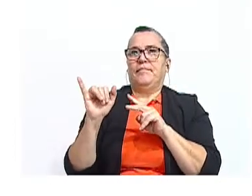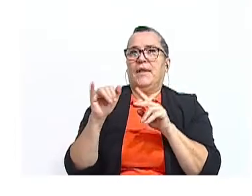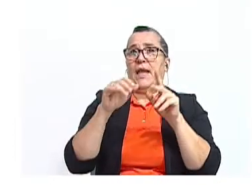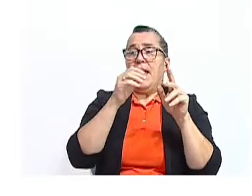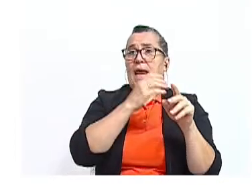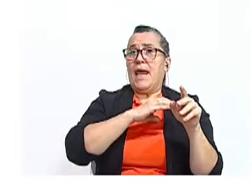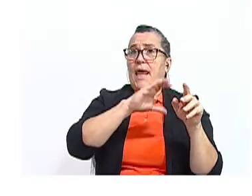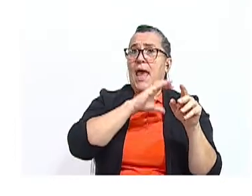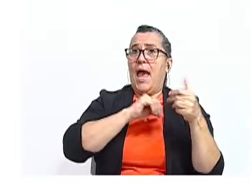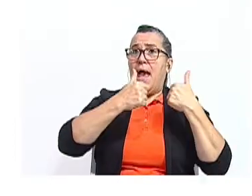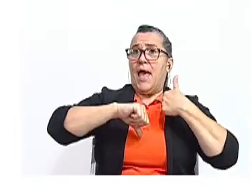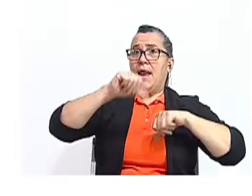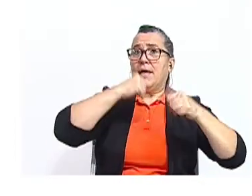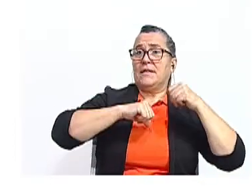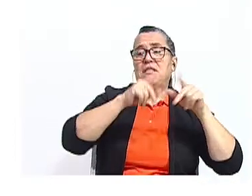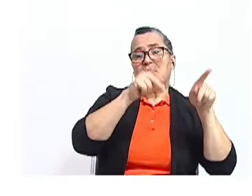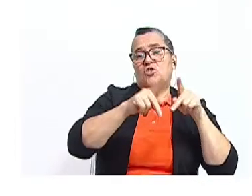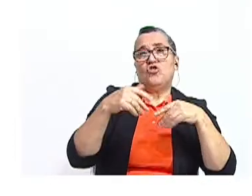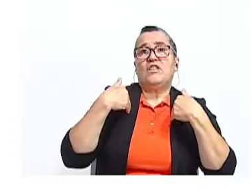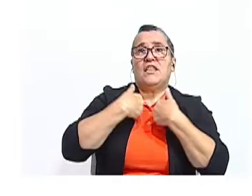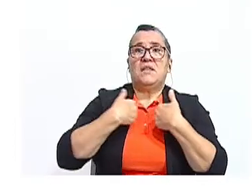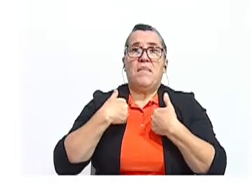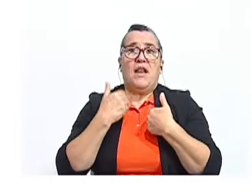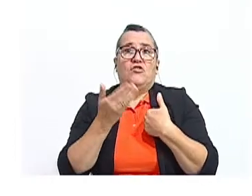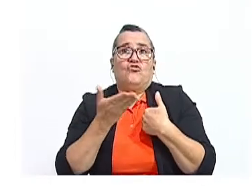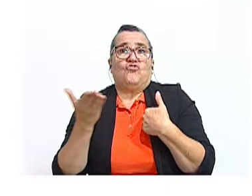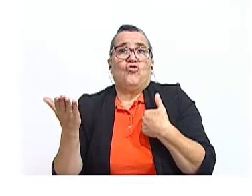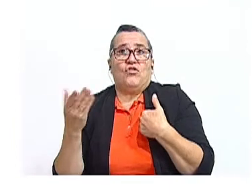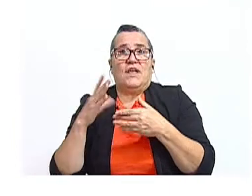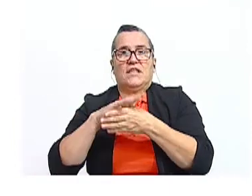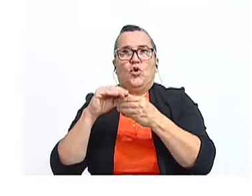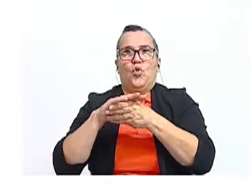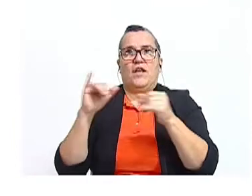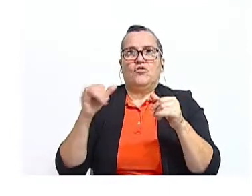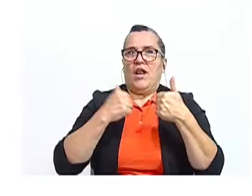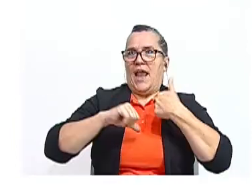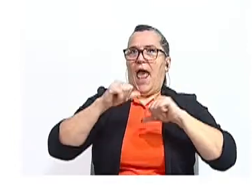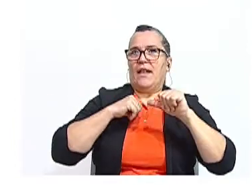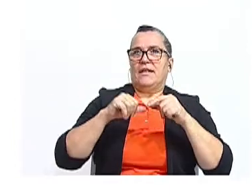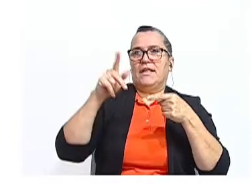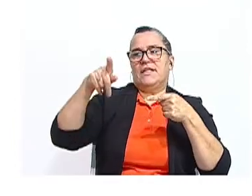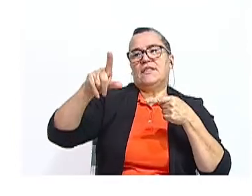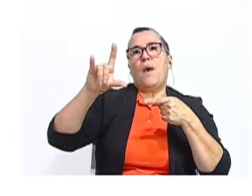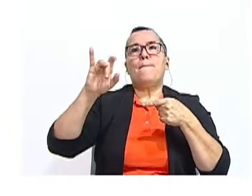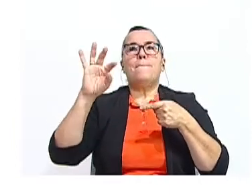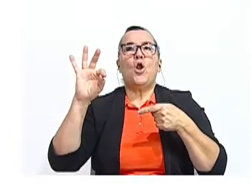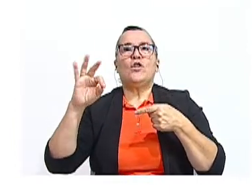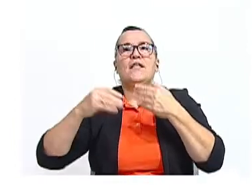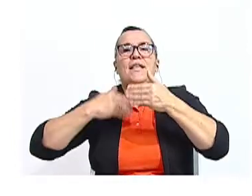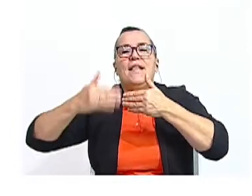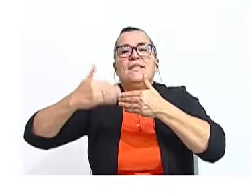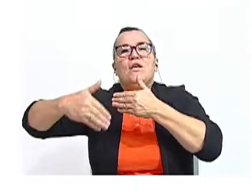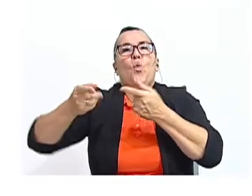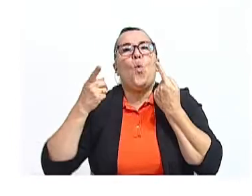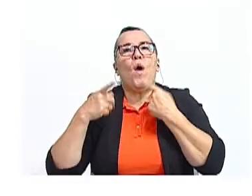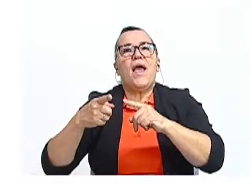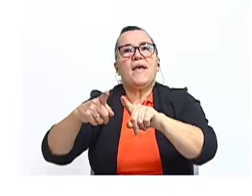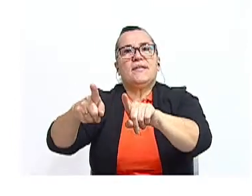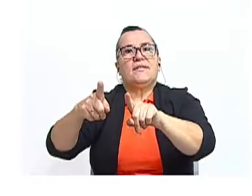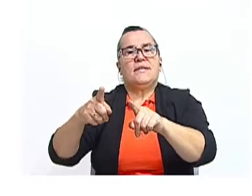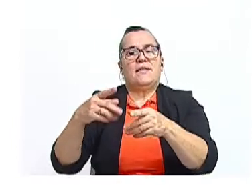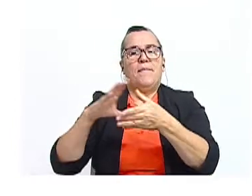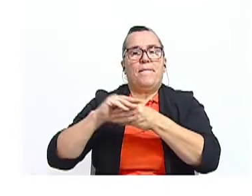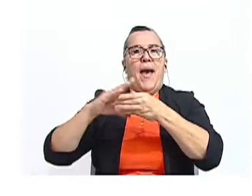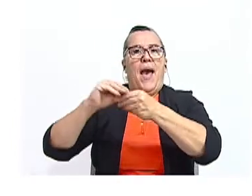or animals or creatures in a story. The plot is the sequence of events that make up a